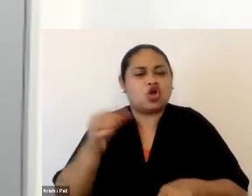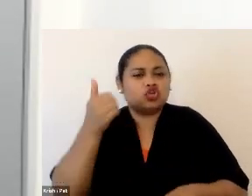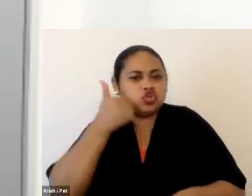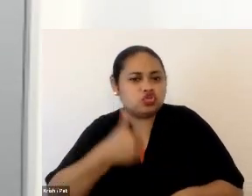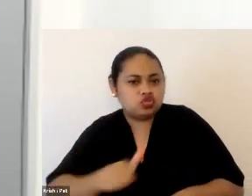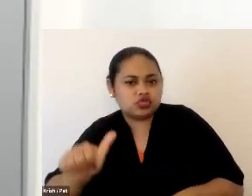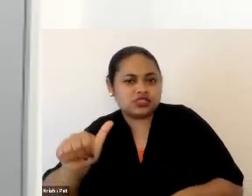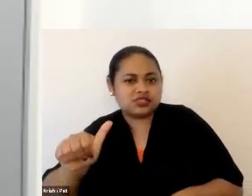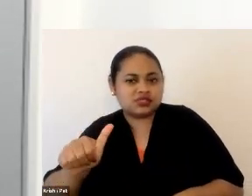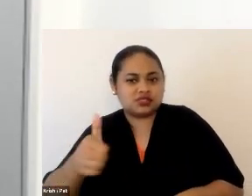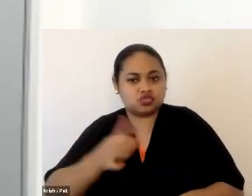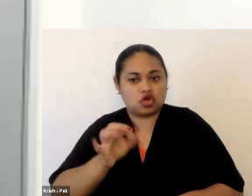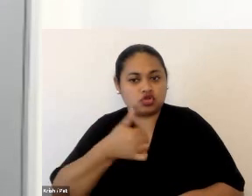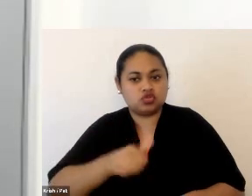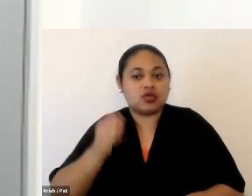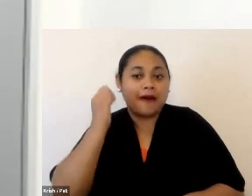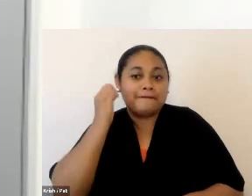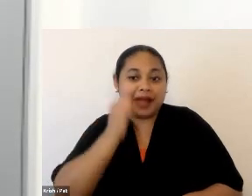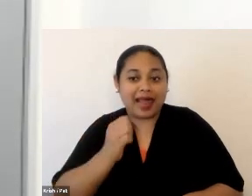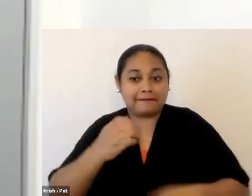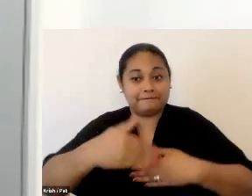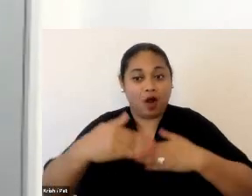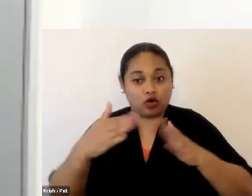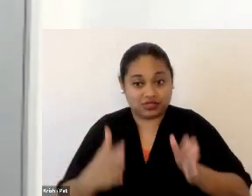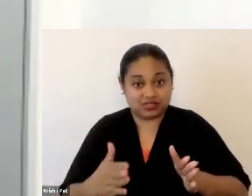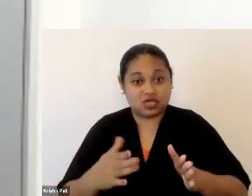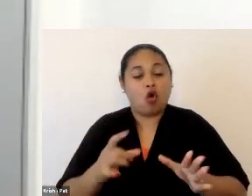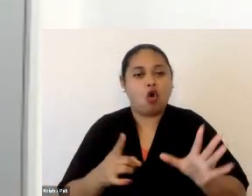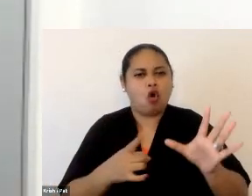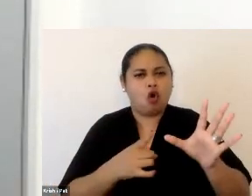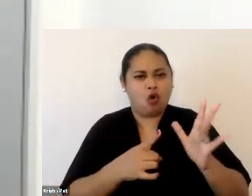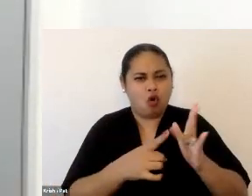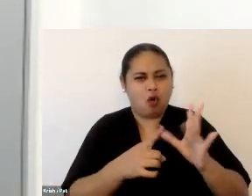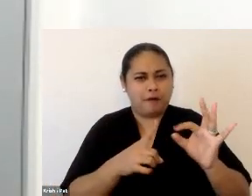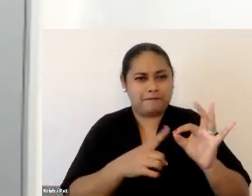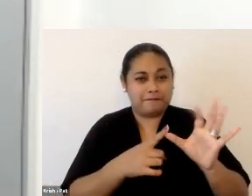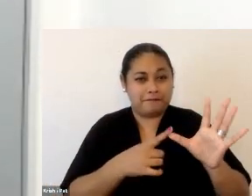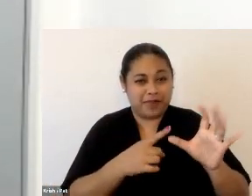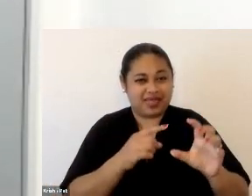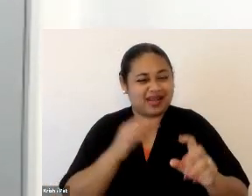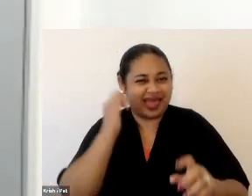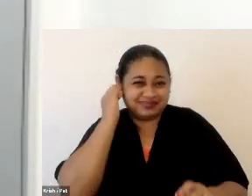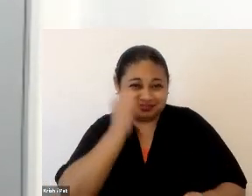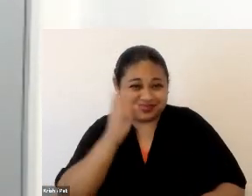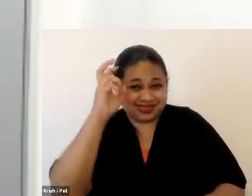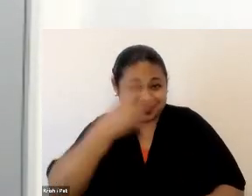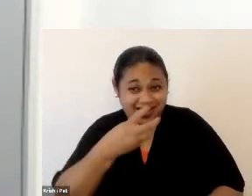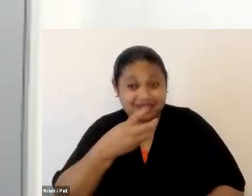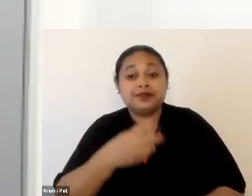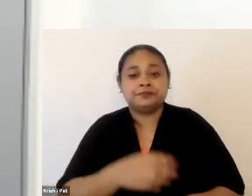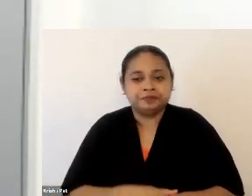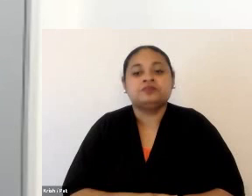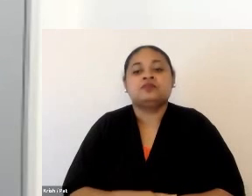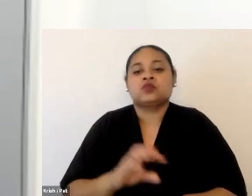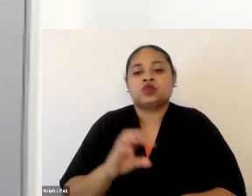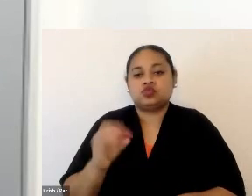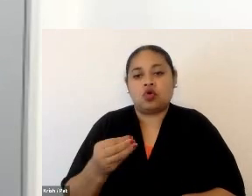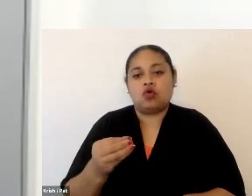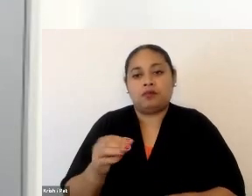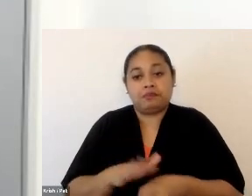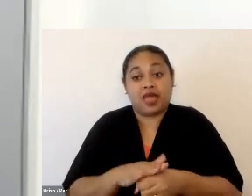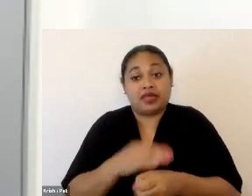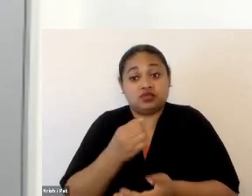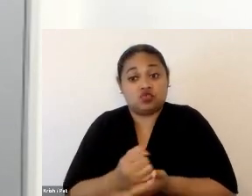opaque AI. It's about them making sure that people know when AI is being used